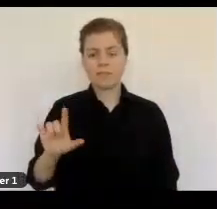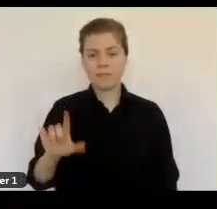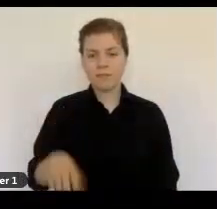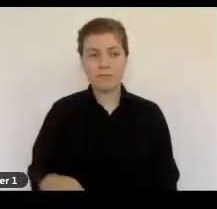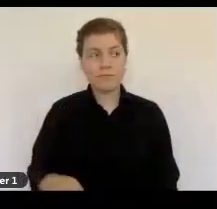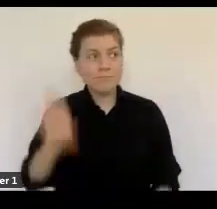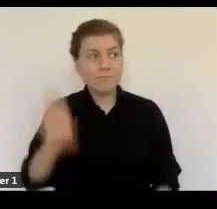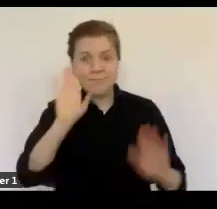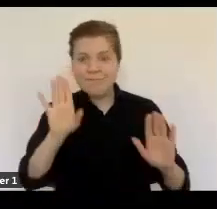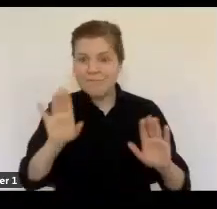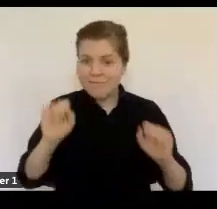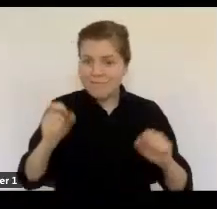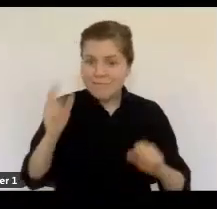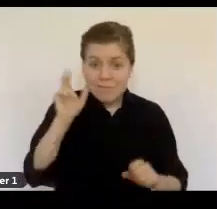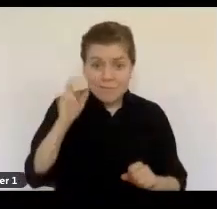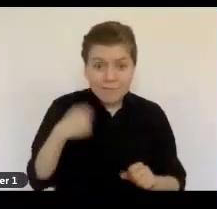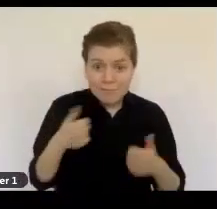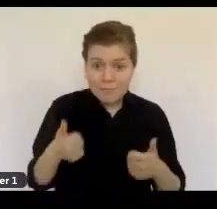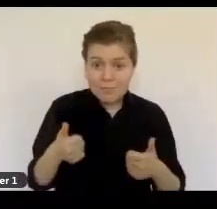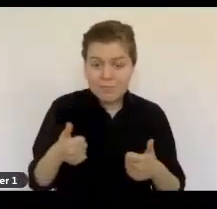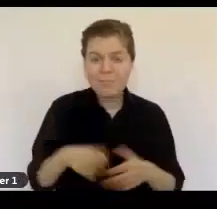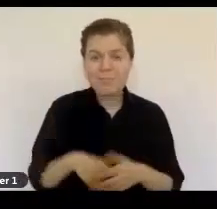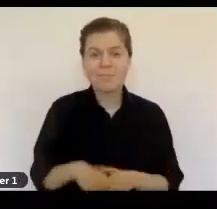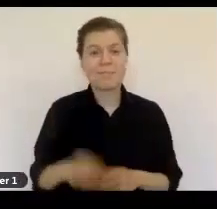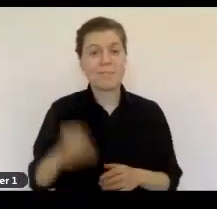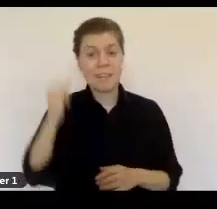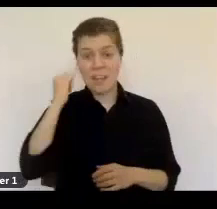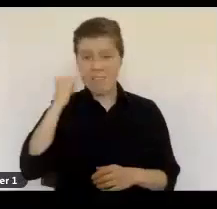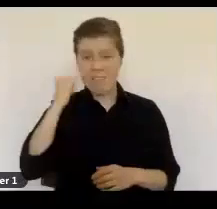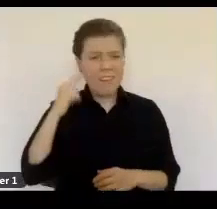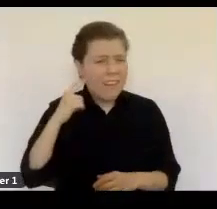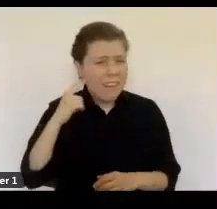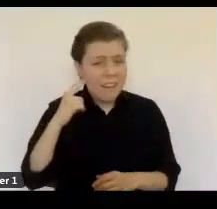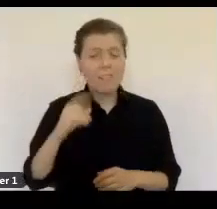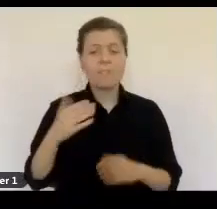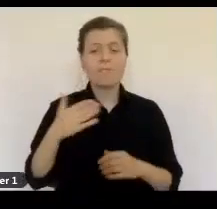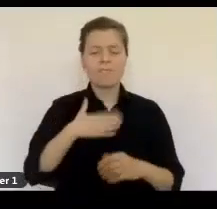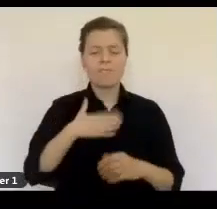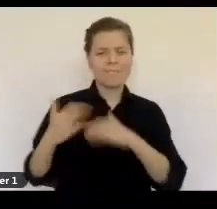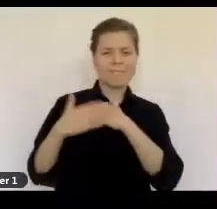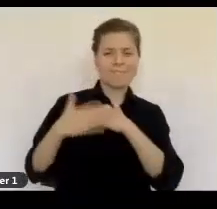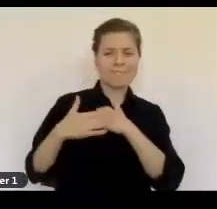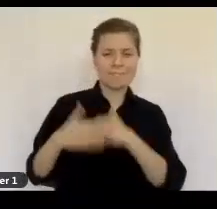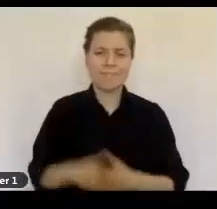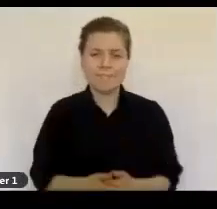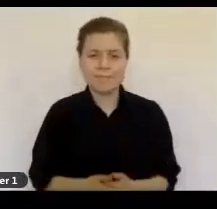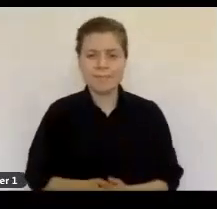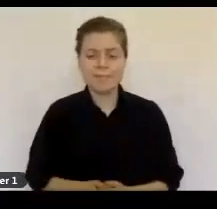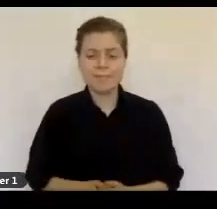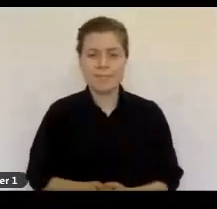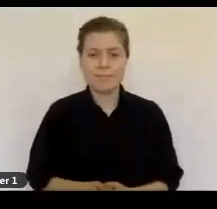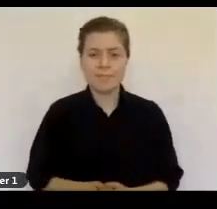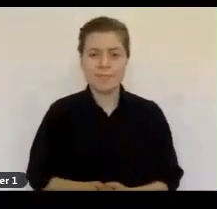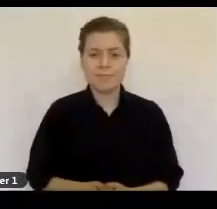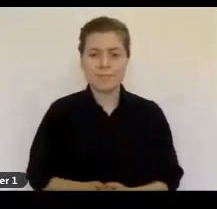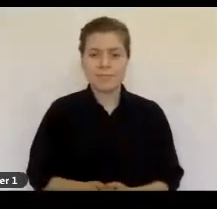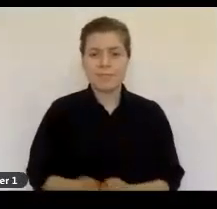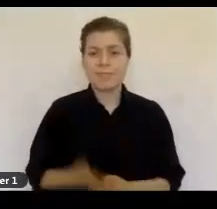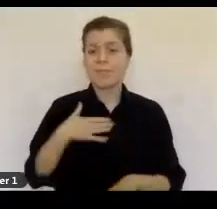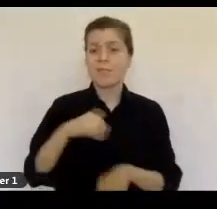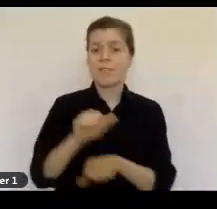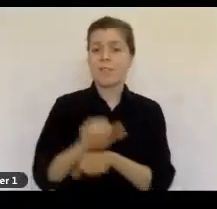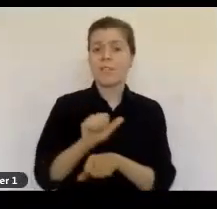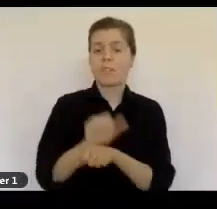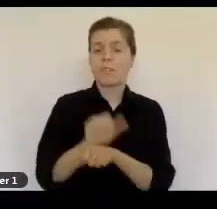Thank you, Sue. I hope everybody can hear me all right. If I'm not loud enough, please send me a note in the chat or something. I'll try to speak up as best I